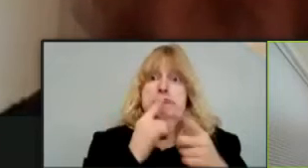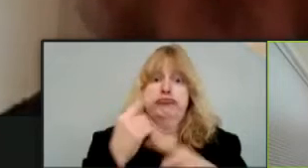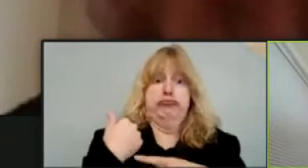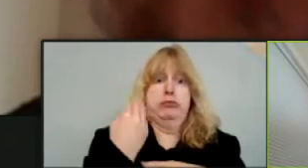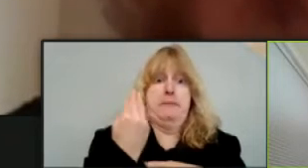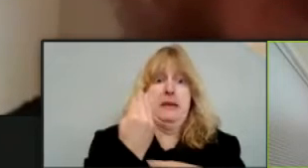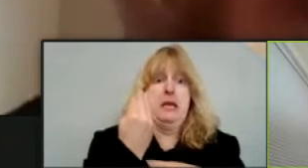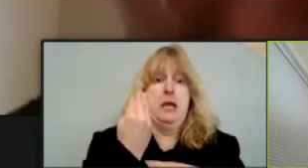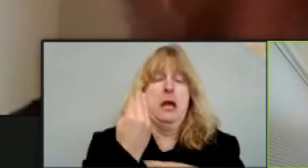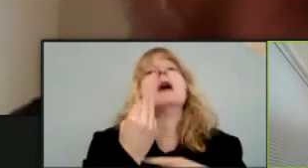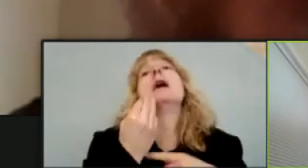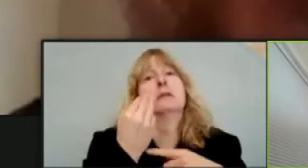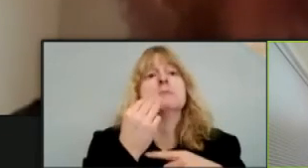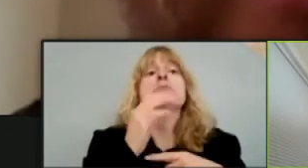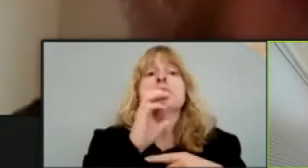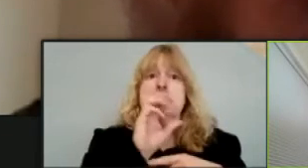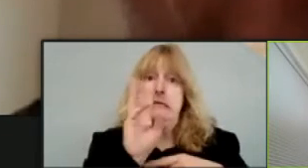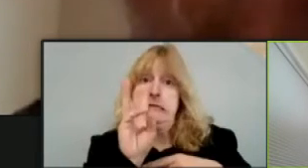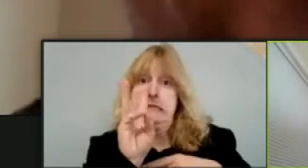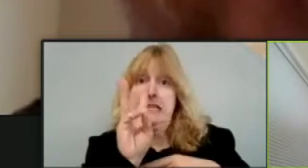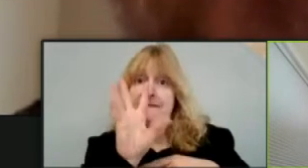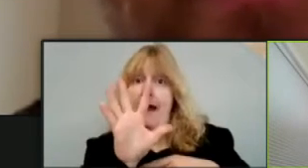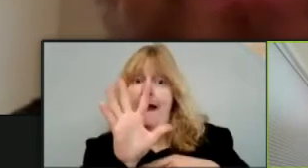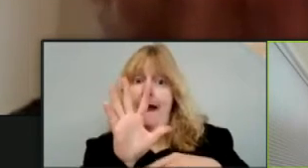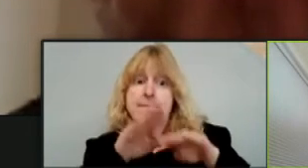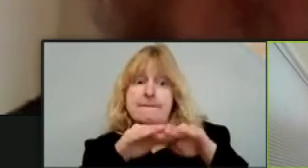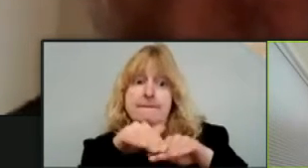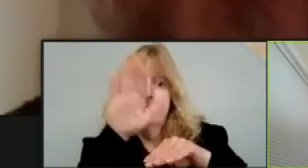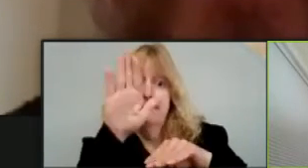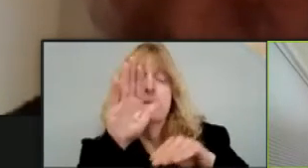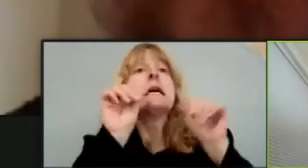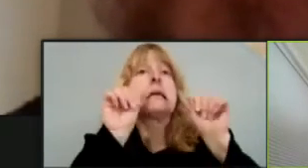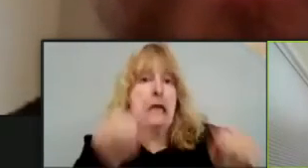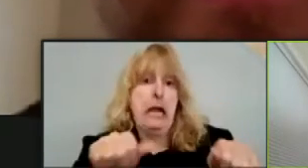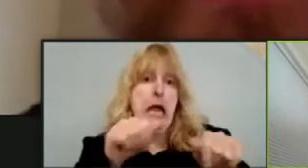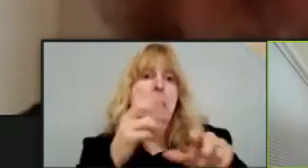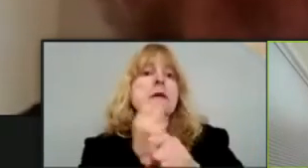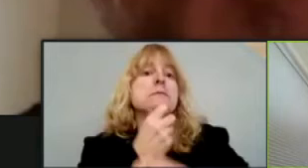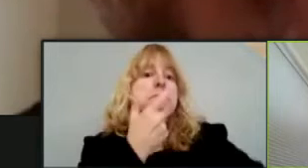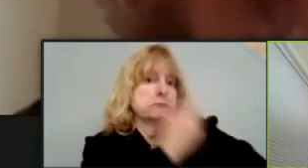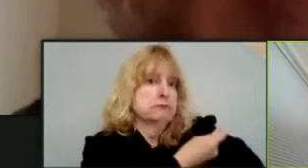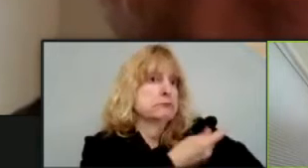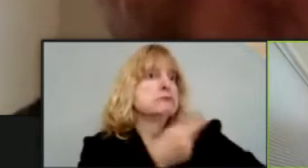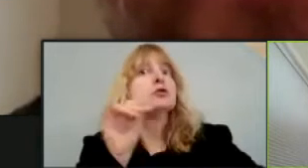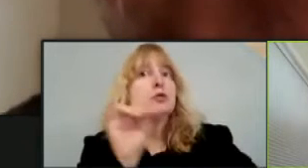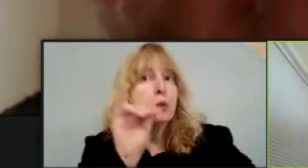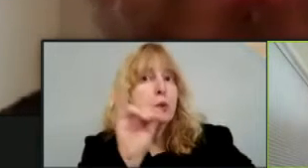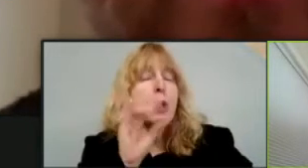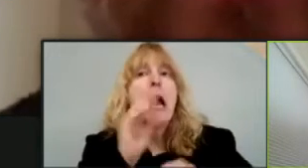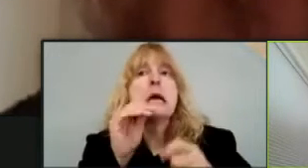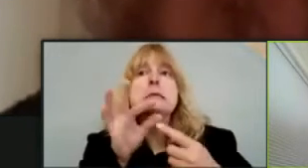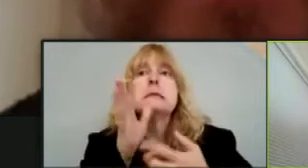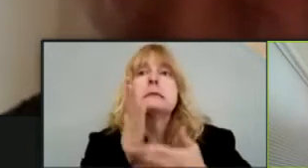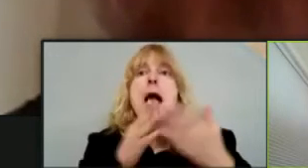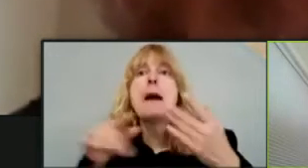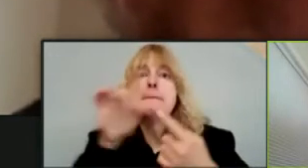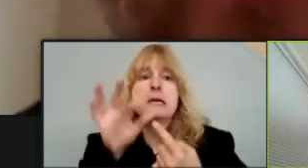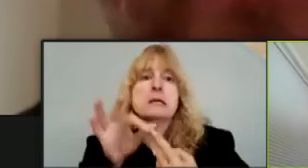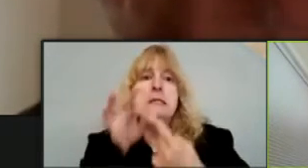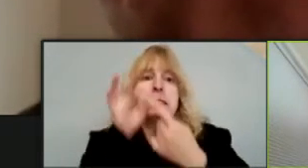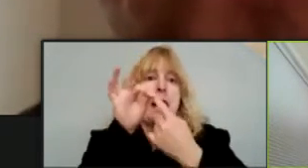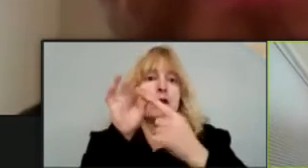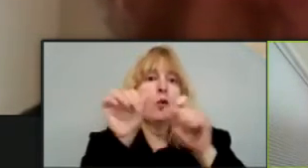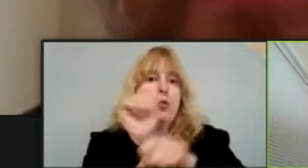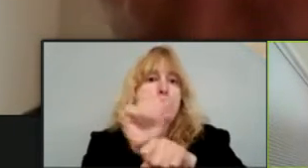that individuals who are 65 years of age and older are able to receive the vaccine, as well as certain essential workers. And they